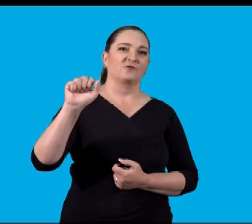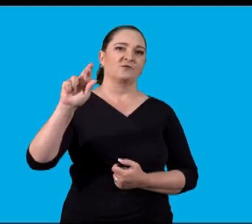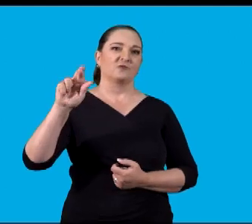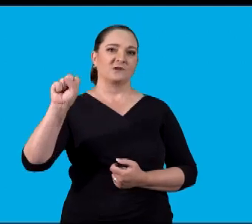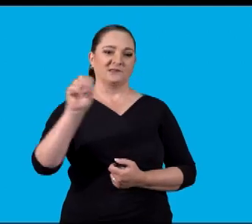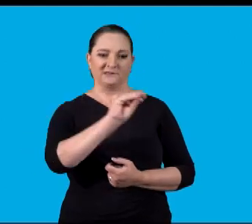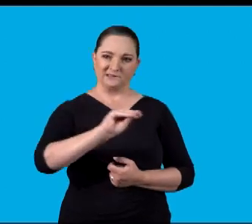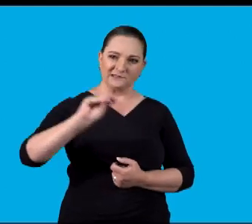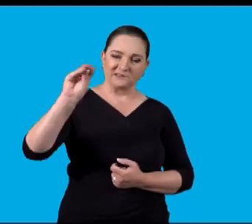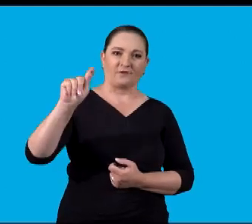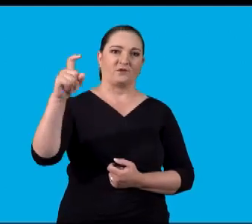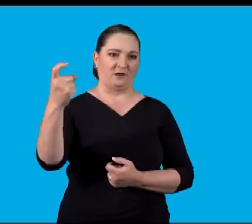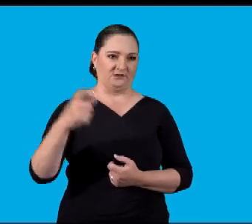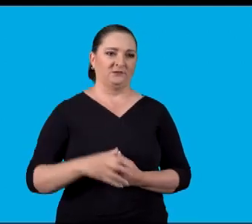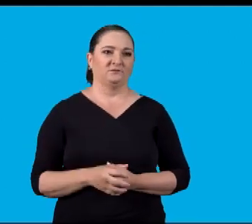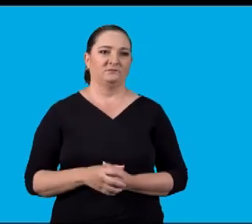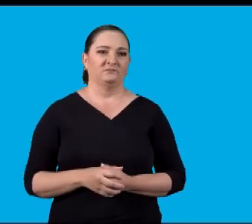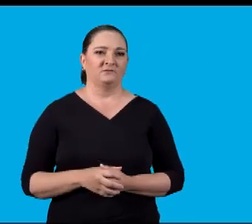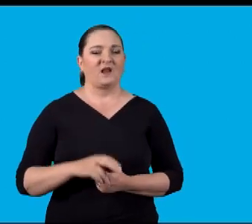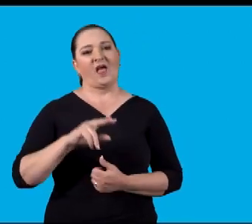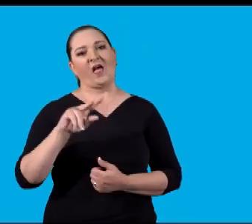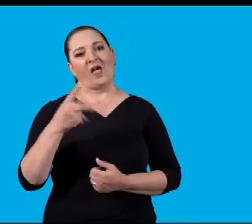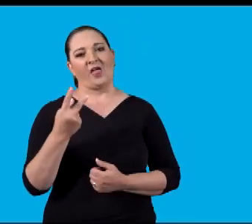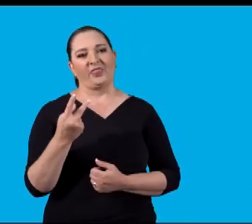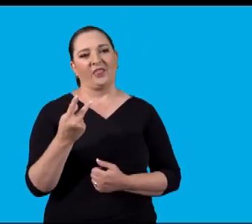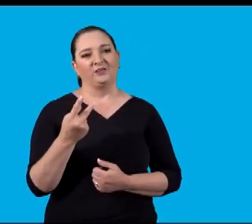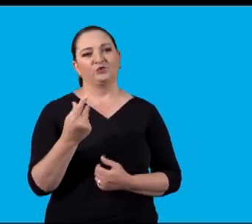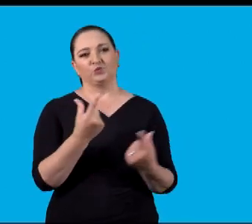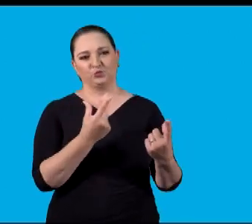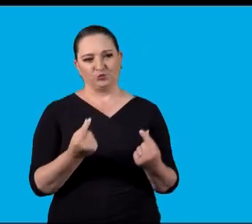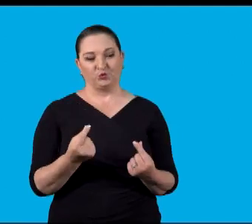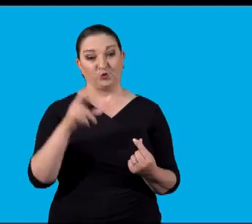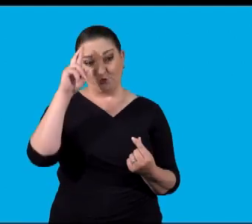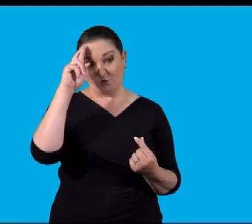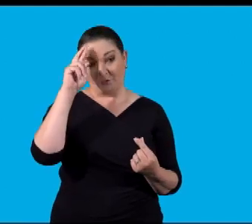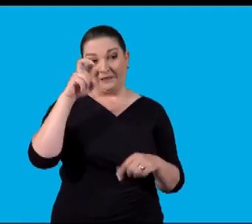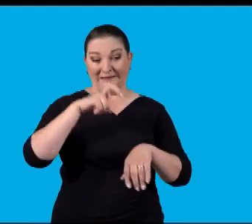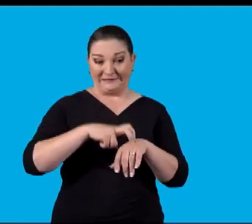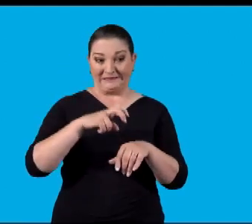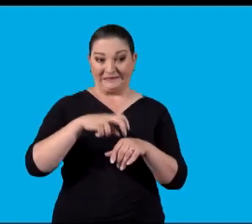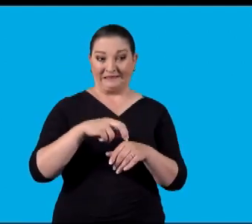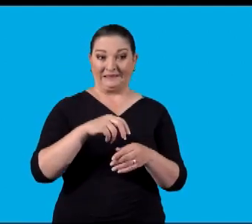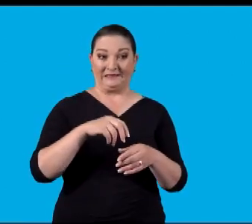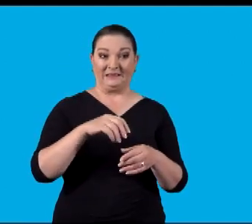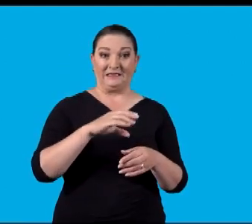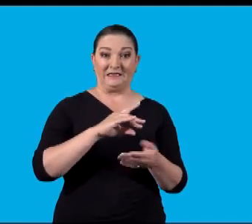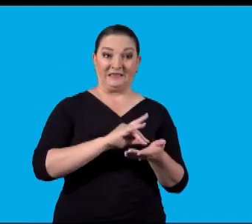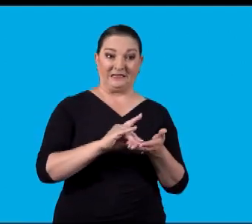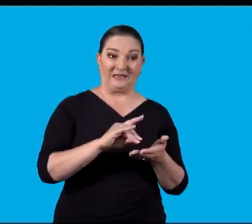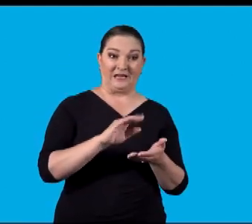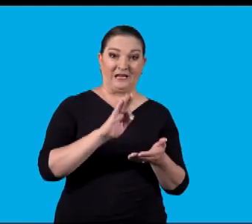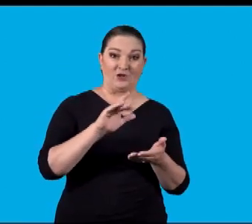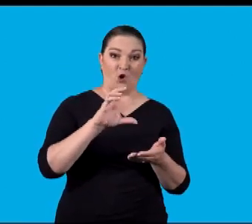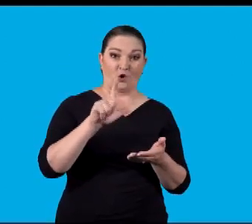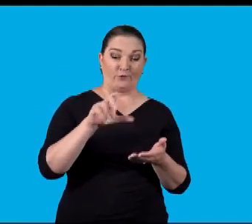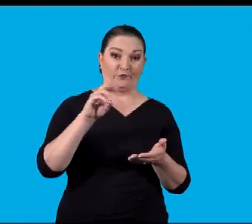tax. All right, this is what someone else would have just done. Remember, we have to record this amount in the cash flow statement.